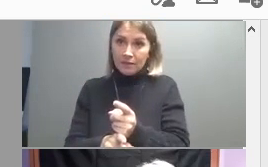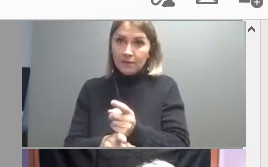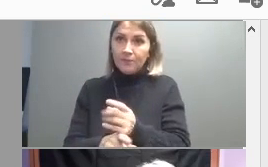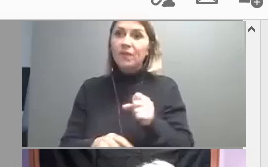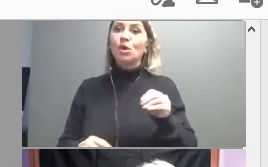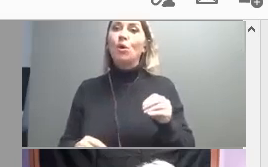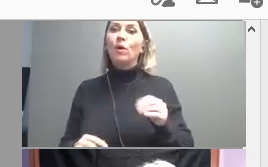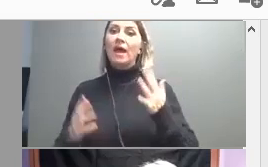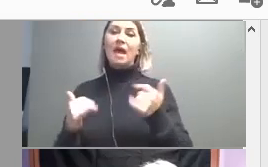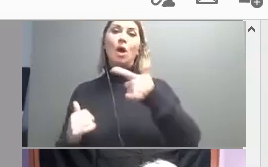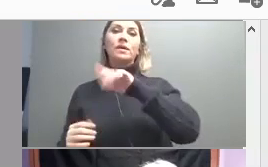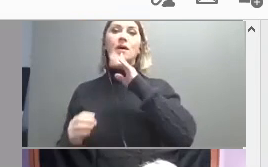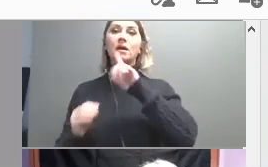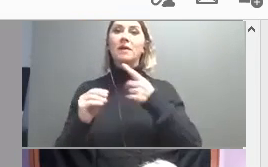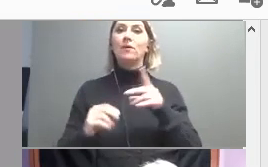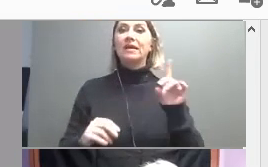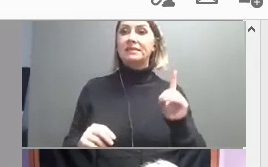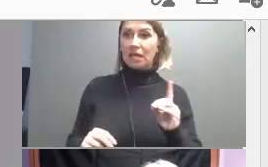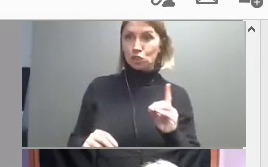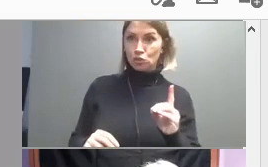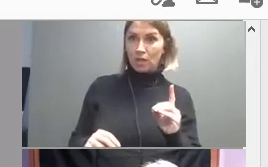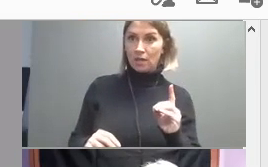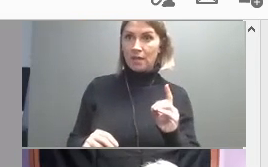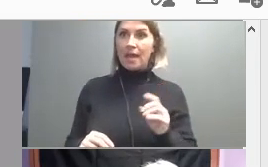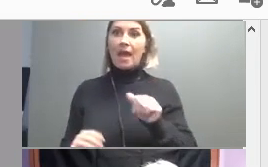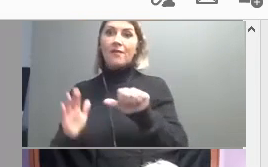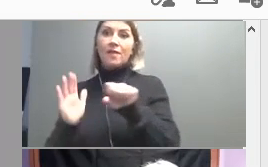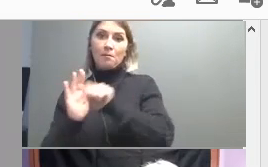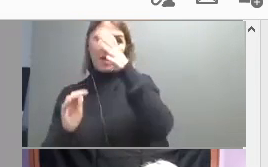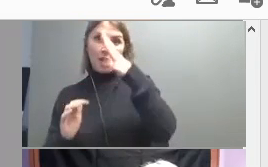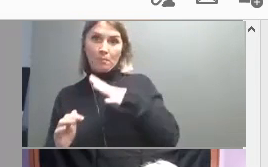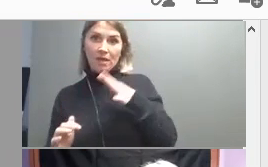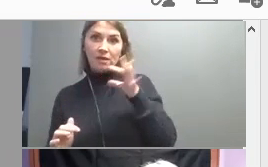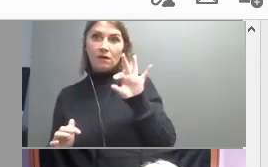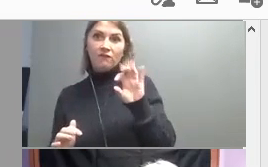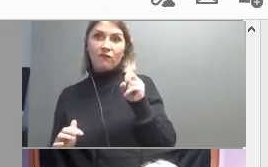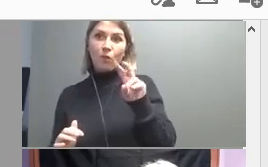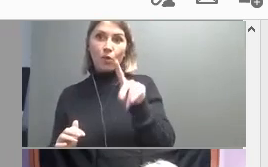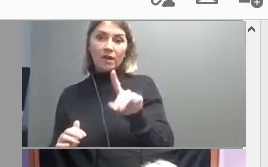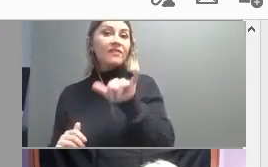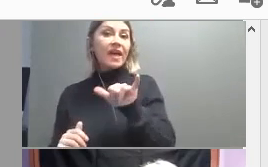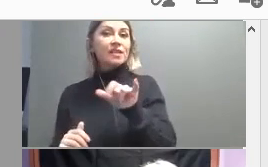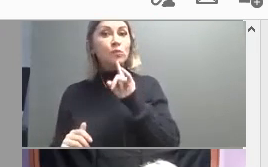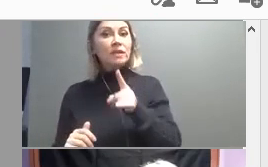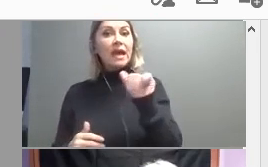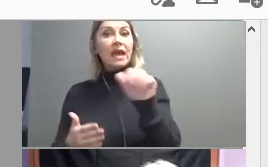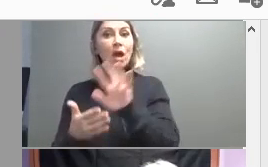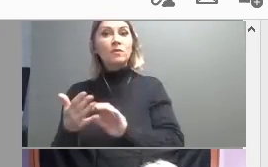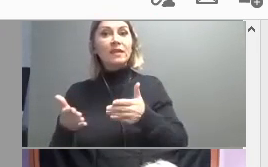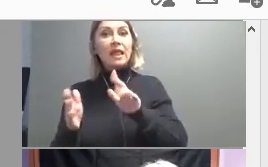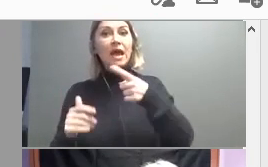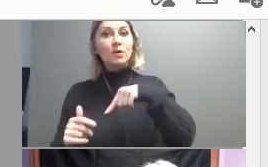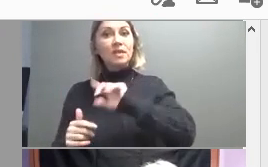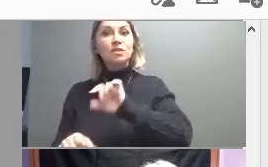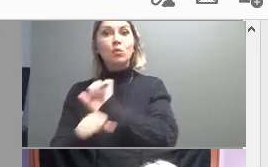Okay, then we talked about Dijkstra, then we talked about Bellman-Ford, where Bellman-Ford is essentially an algorithm that allows us to work